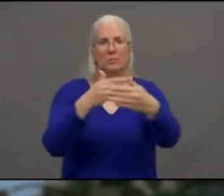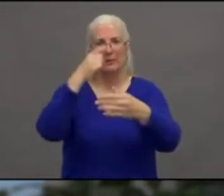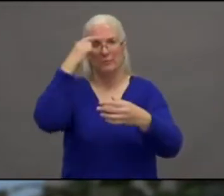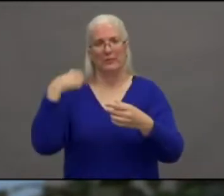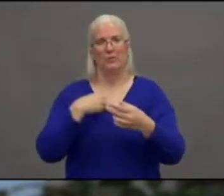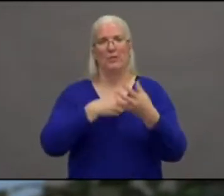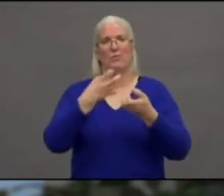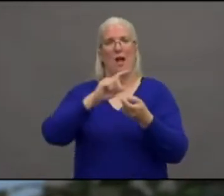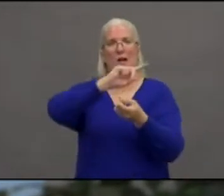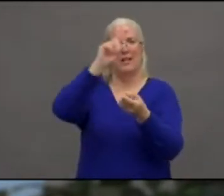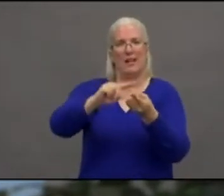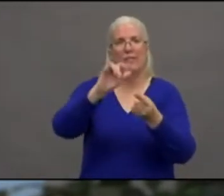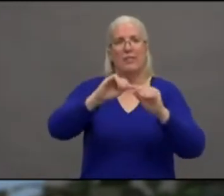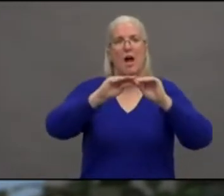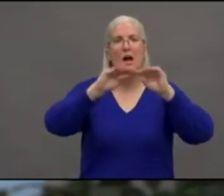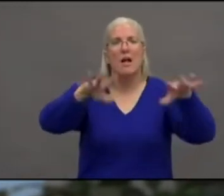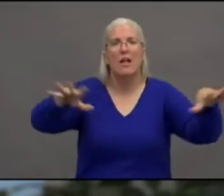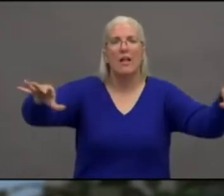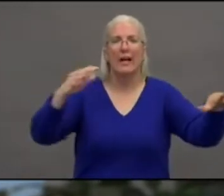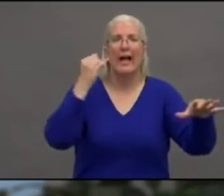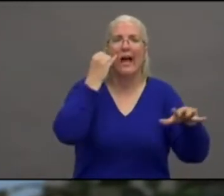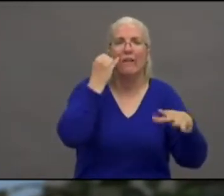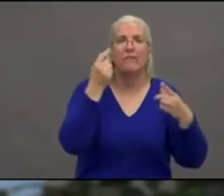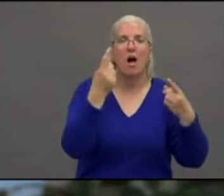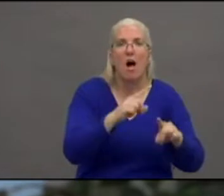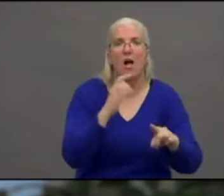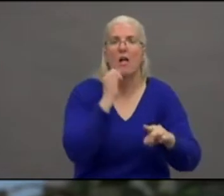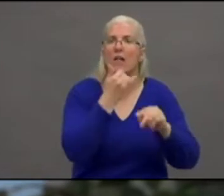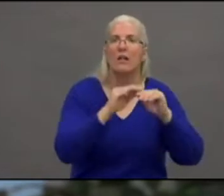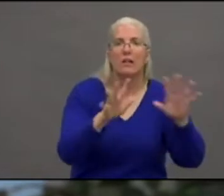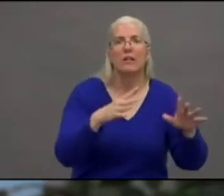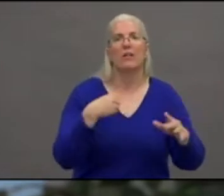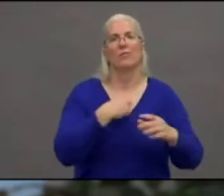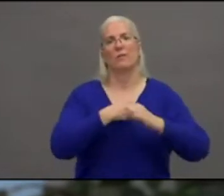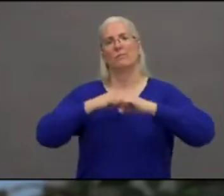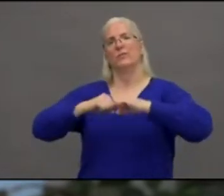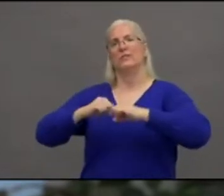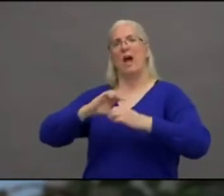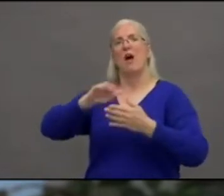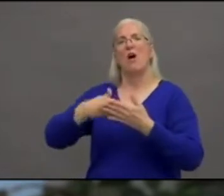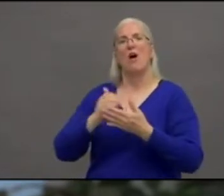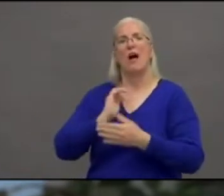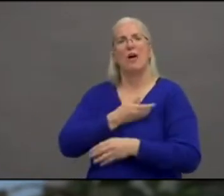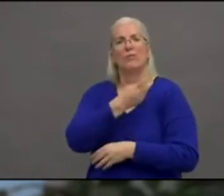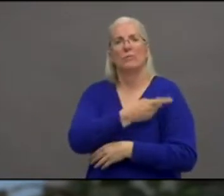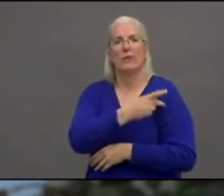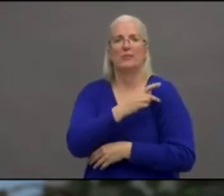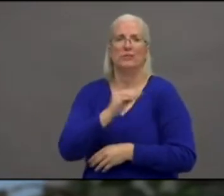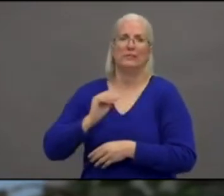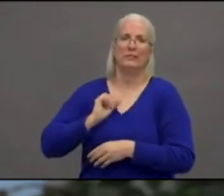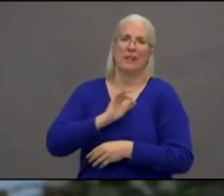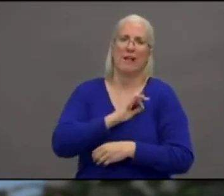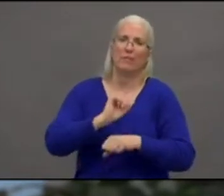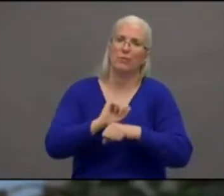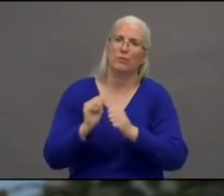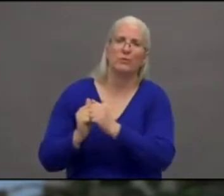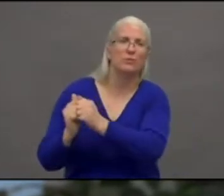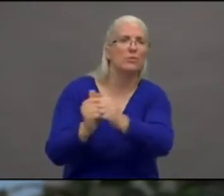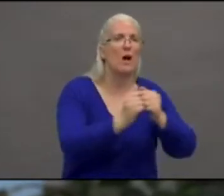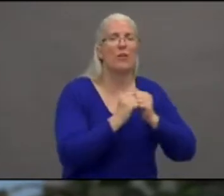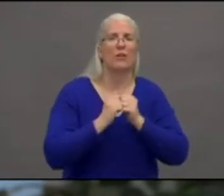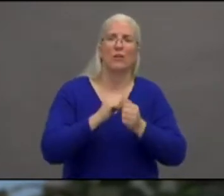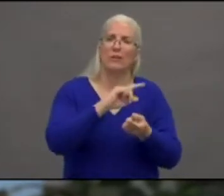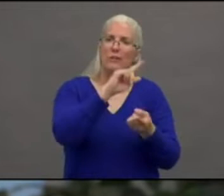more importantly, it protects our patients, and like I said, we're all in this together, we have to protect each other. Visitor restriction is a